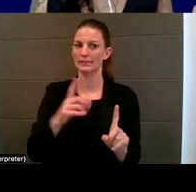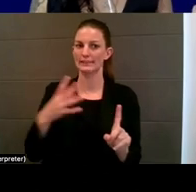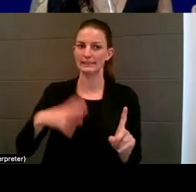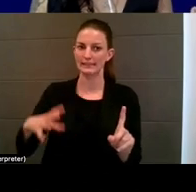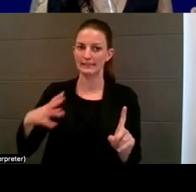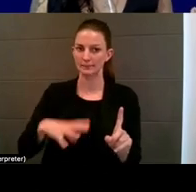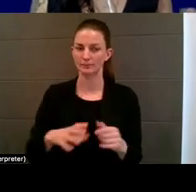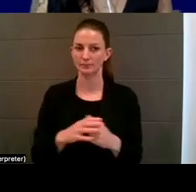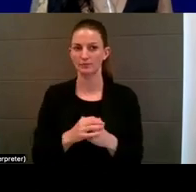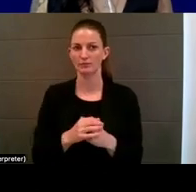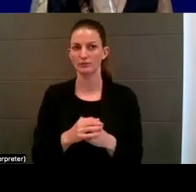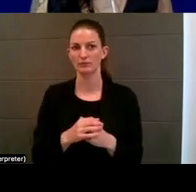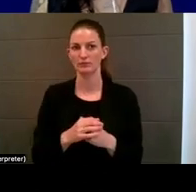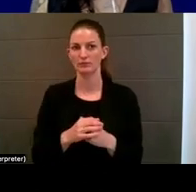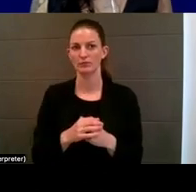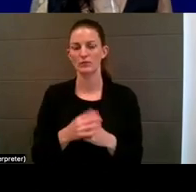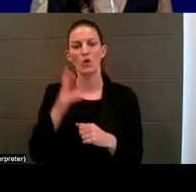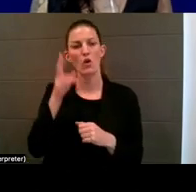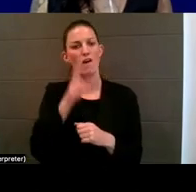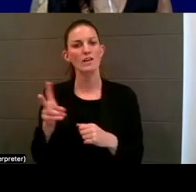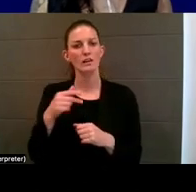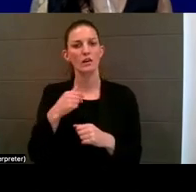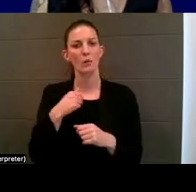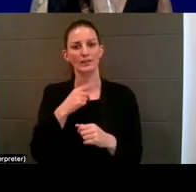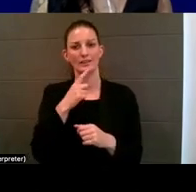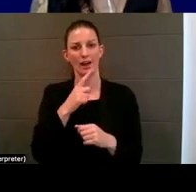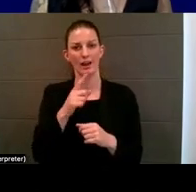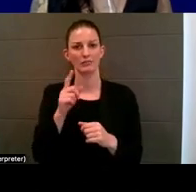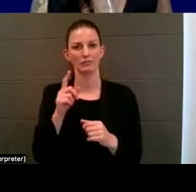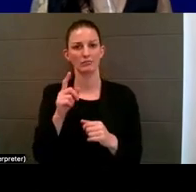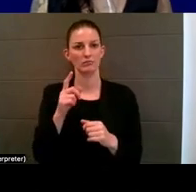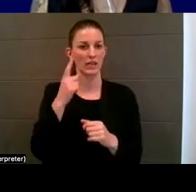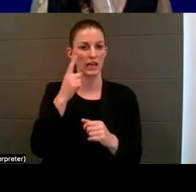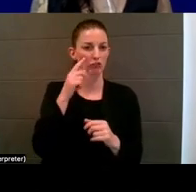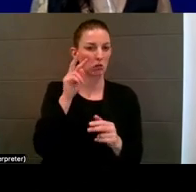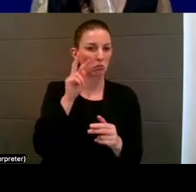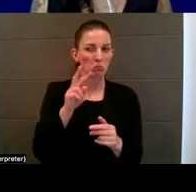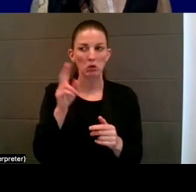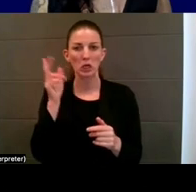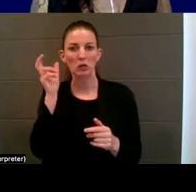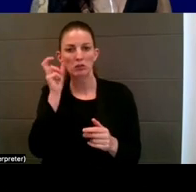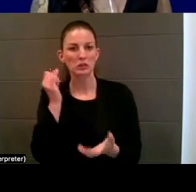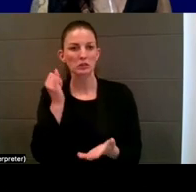another term we use here is deafblindness. So worldwide, the World Federation for